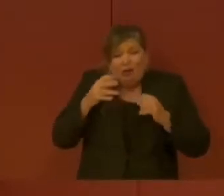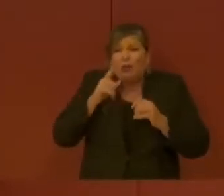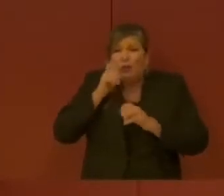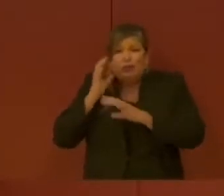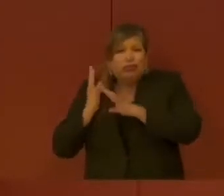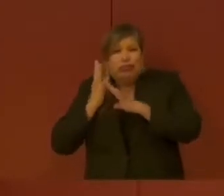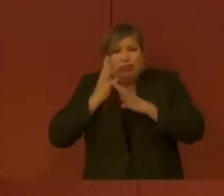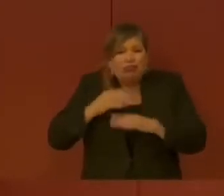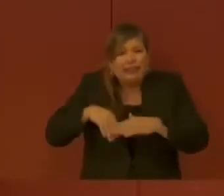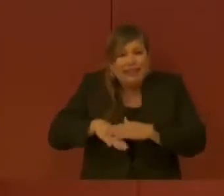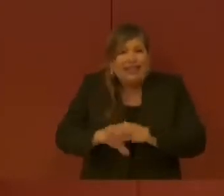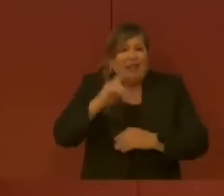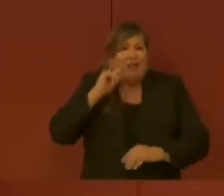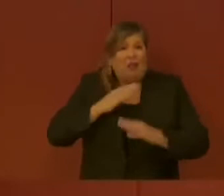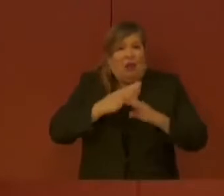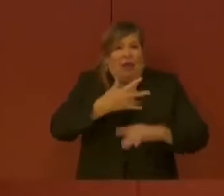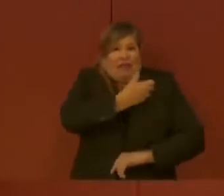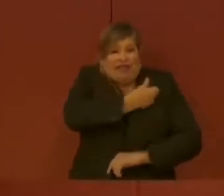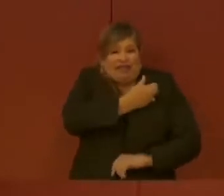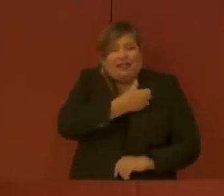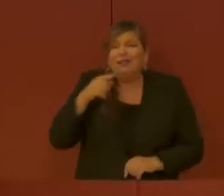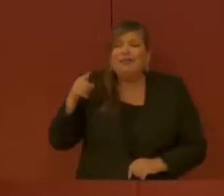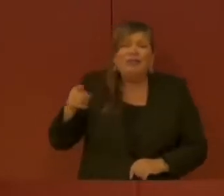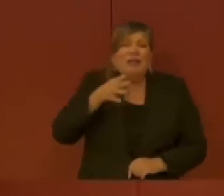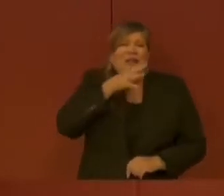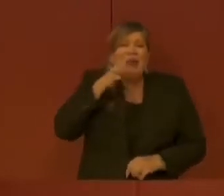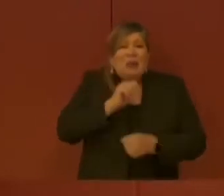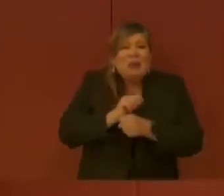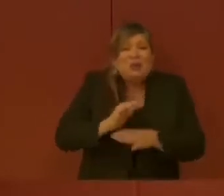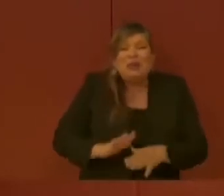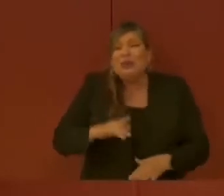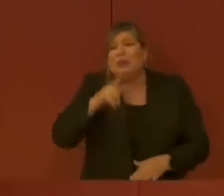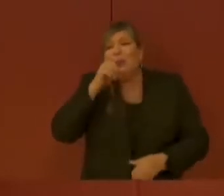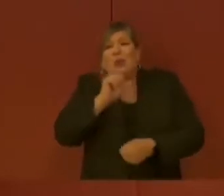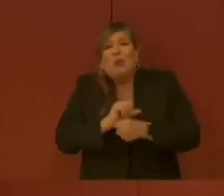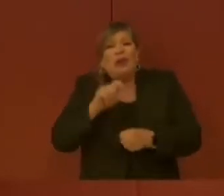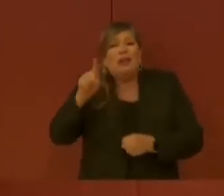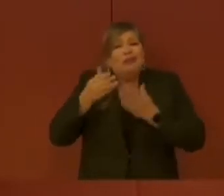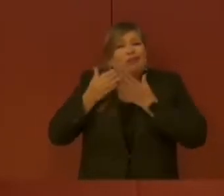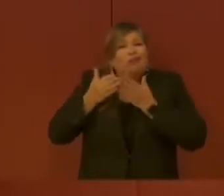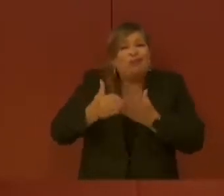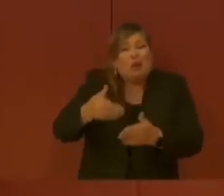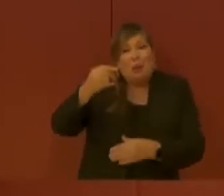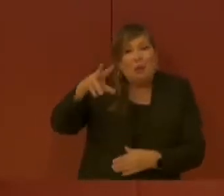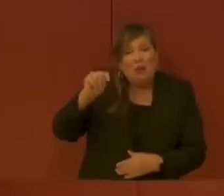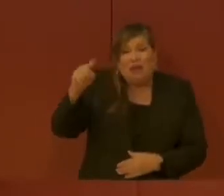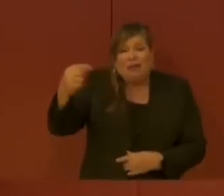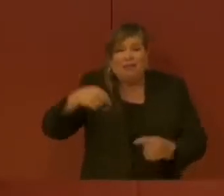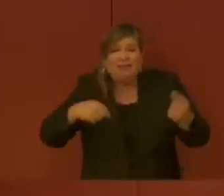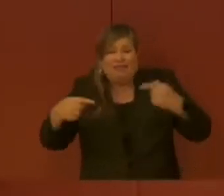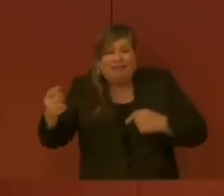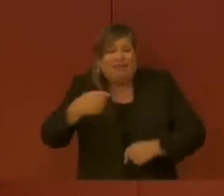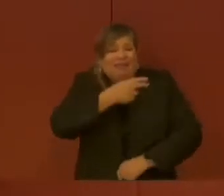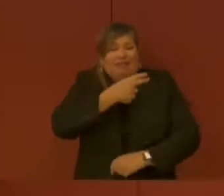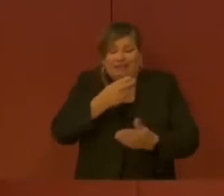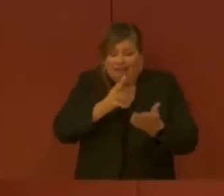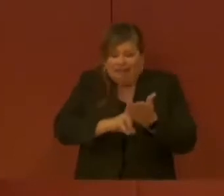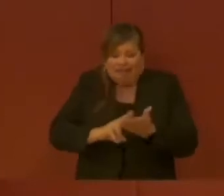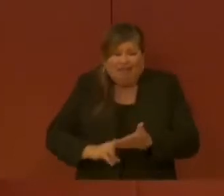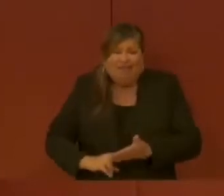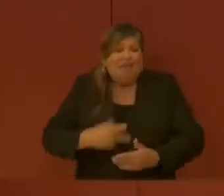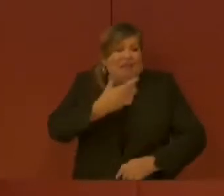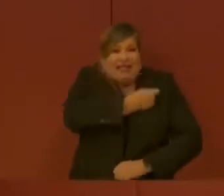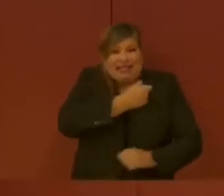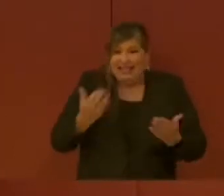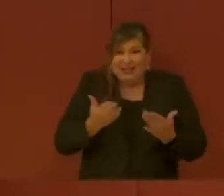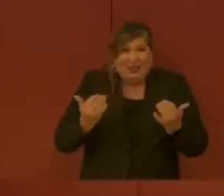of Stockton. All of our essential people are coming in now to get vaccinated. So when it's your turn, then this is when you sign up through My Turn. So you go on My